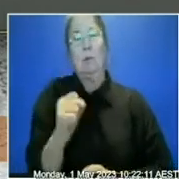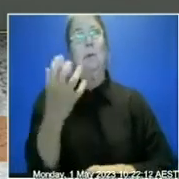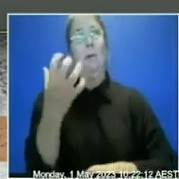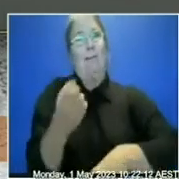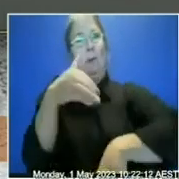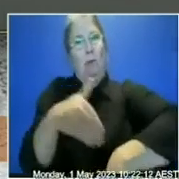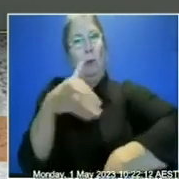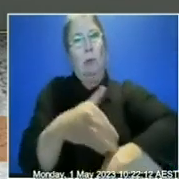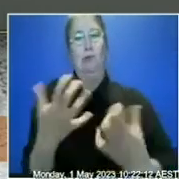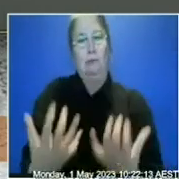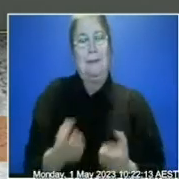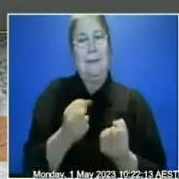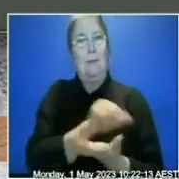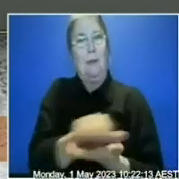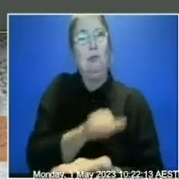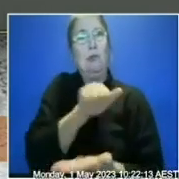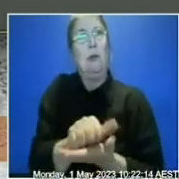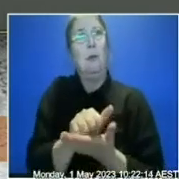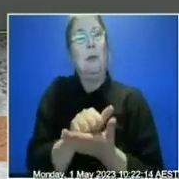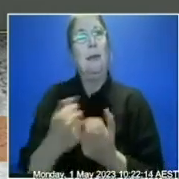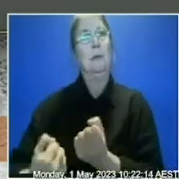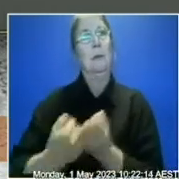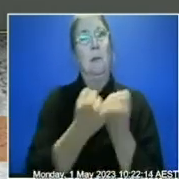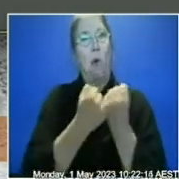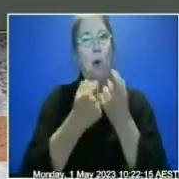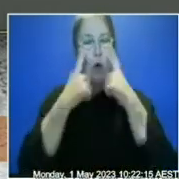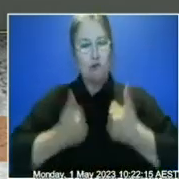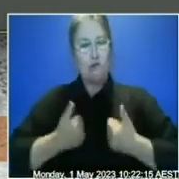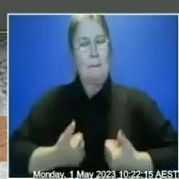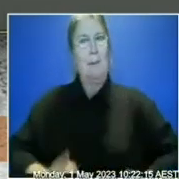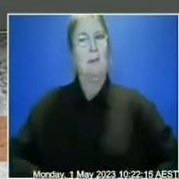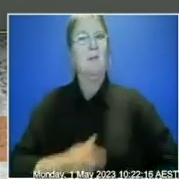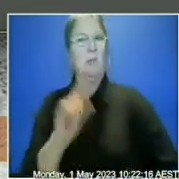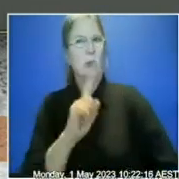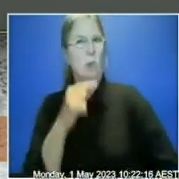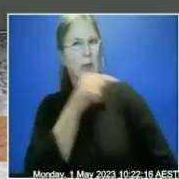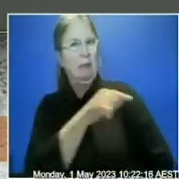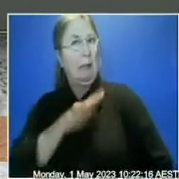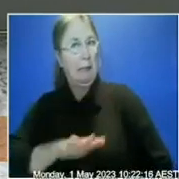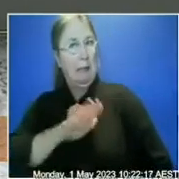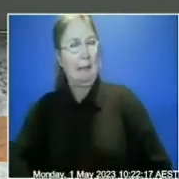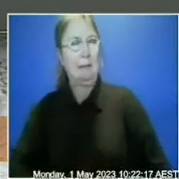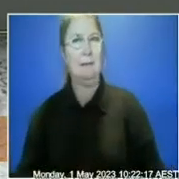the permanency objective requires that